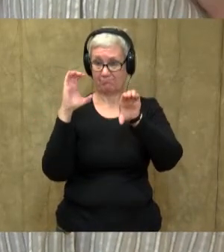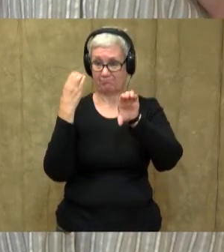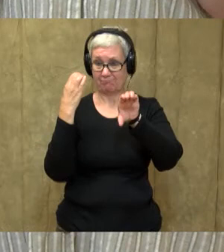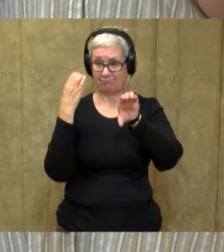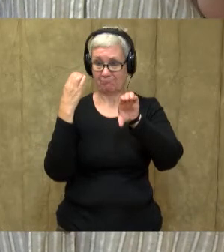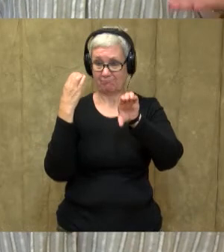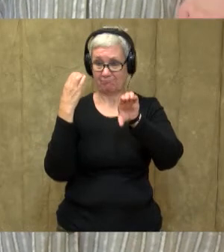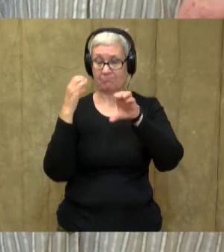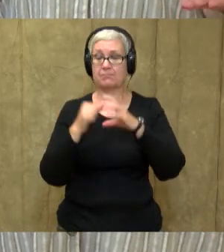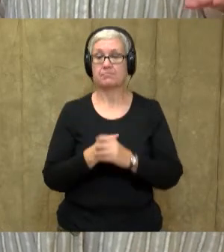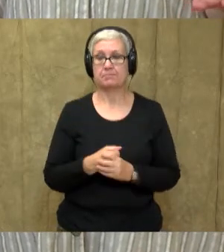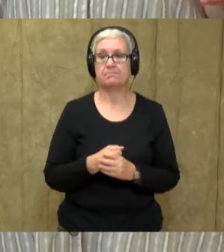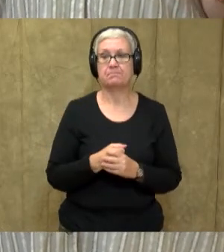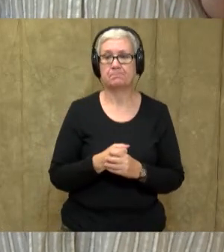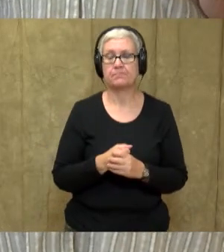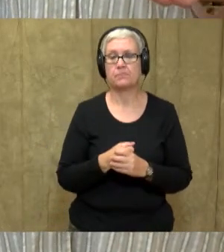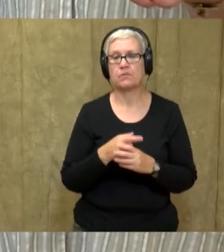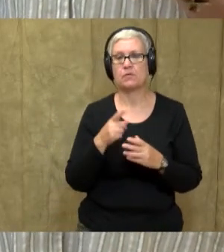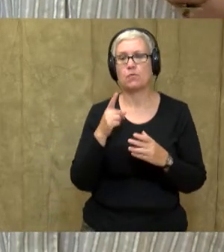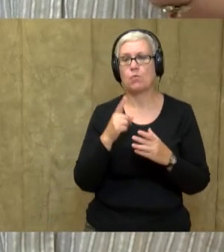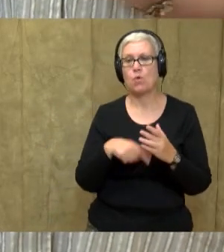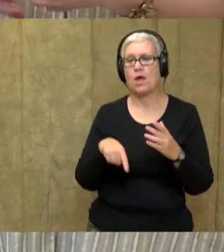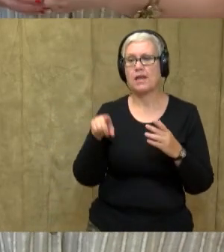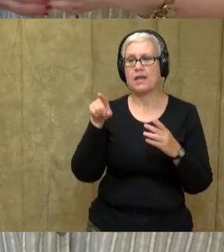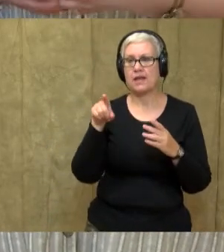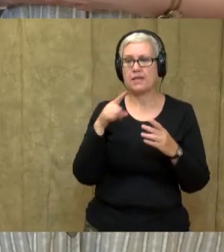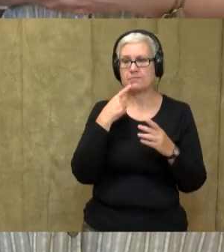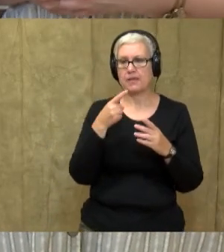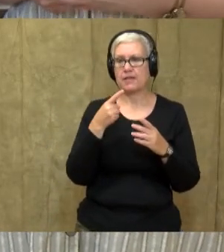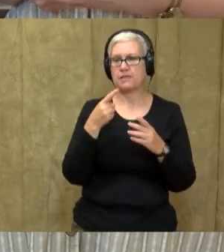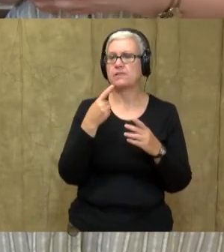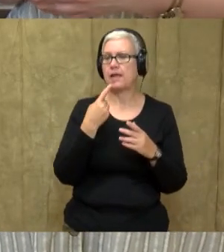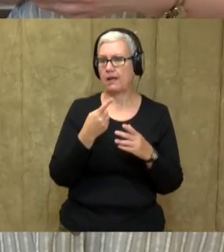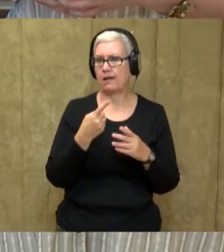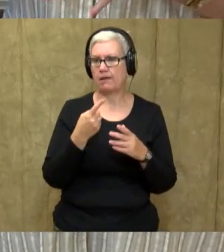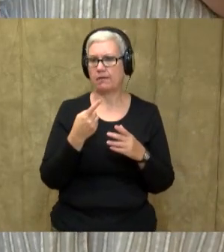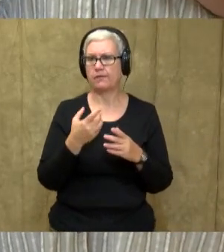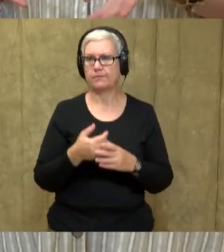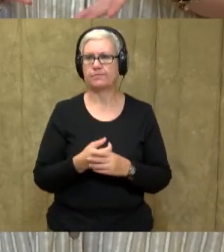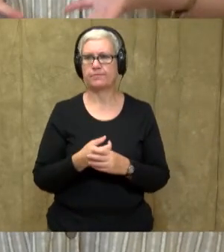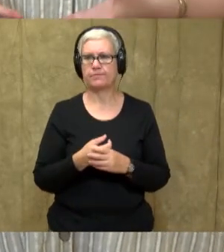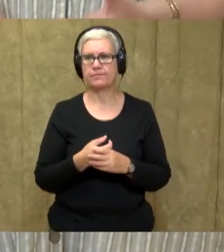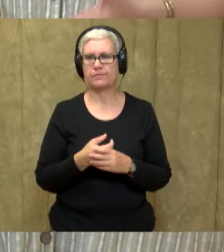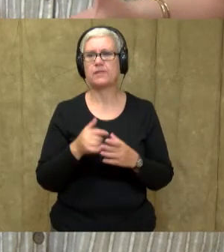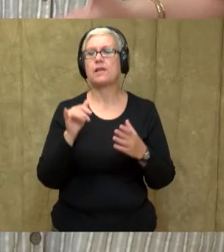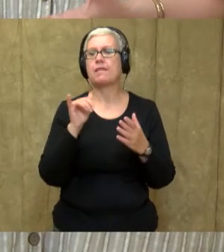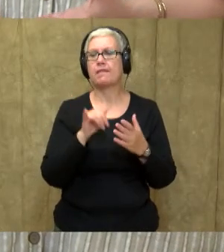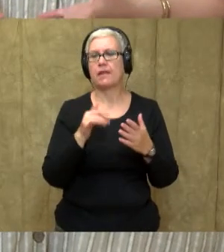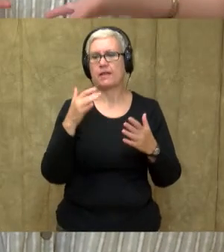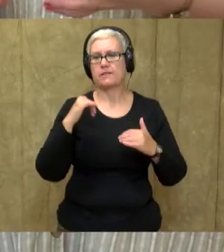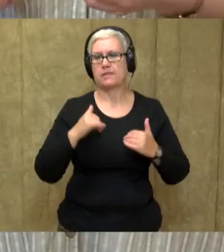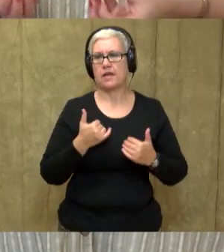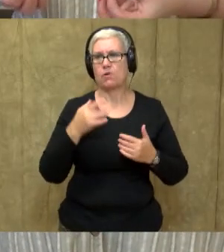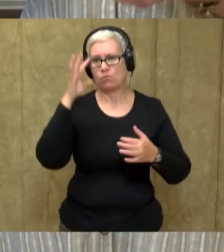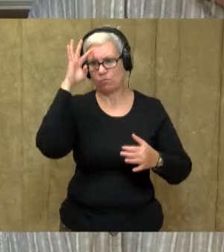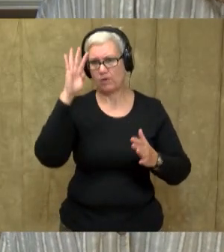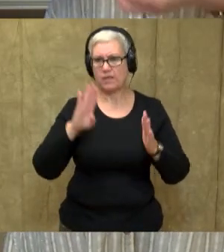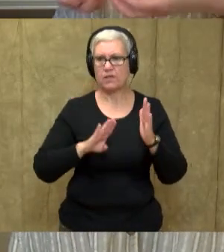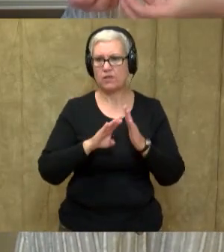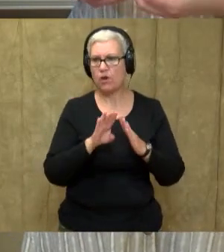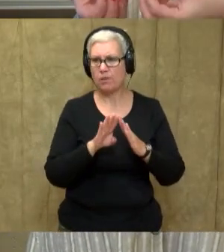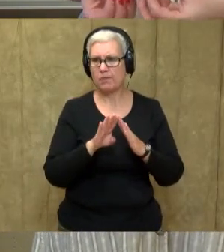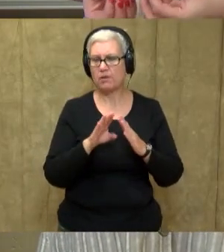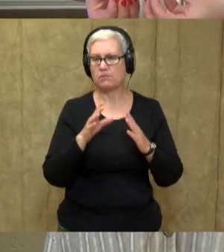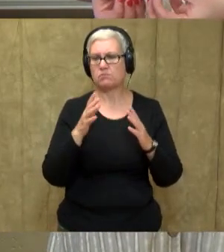in one statement? What is it that's being done there? Okay, so that's how we determine what is